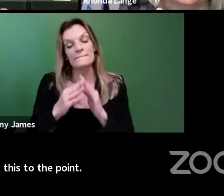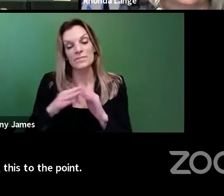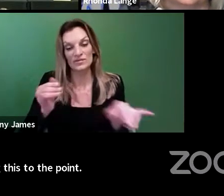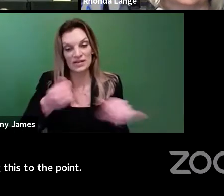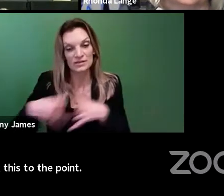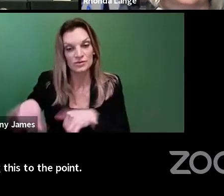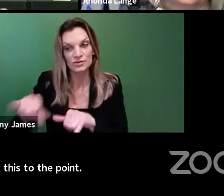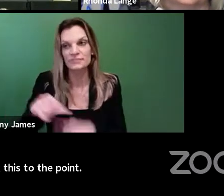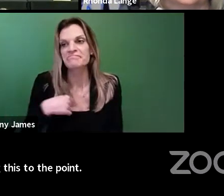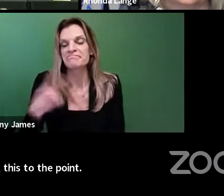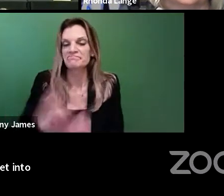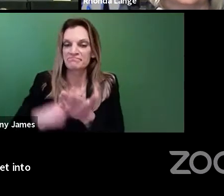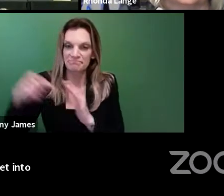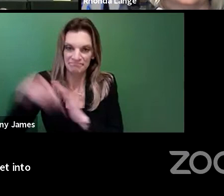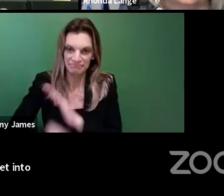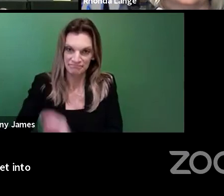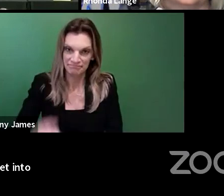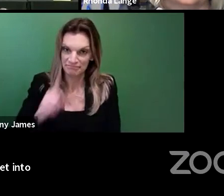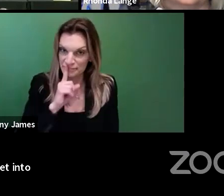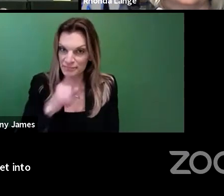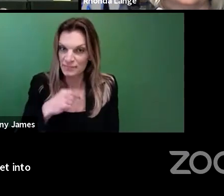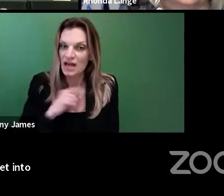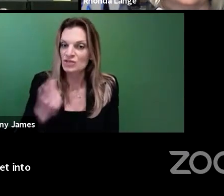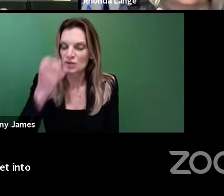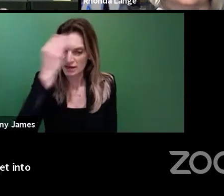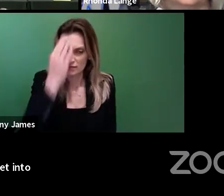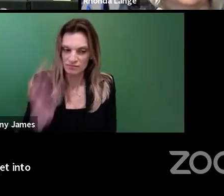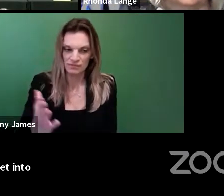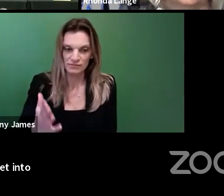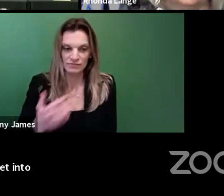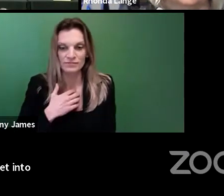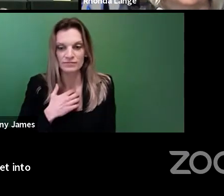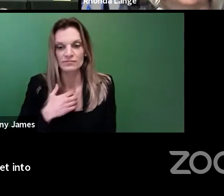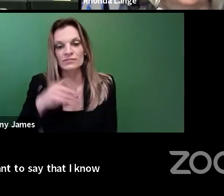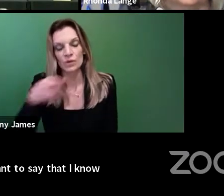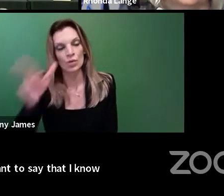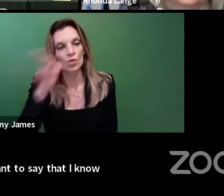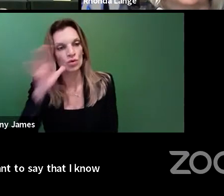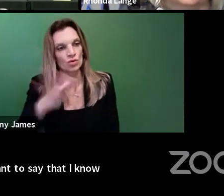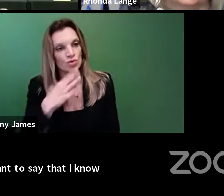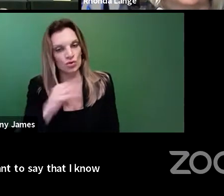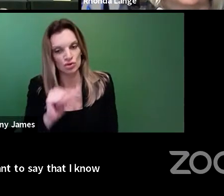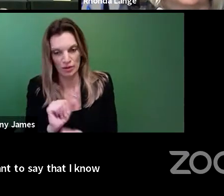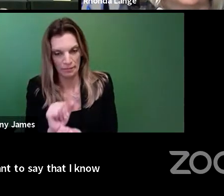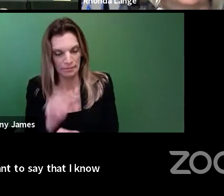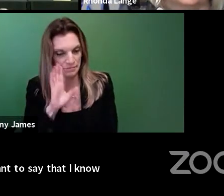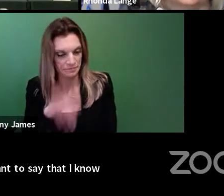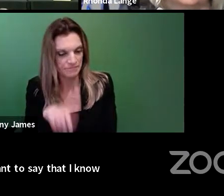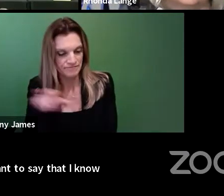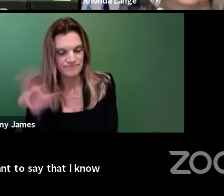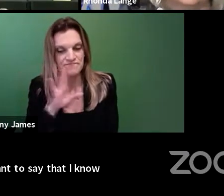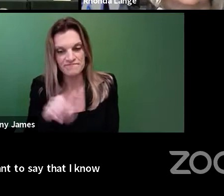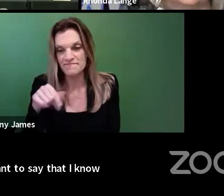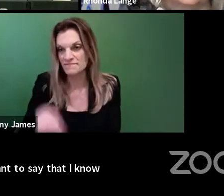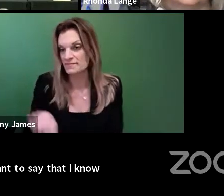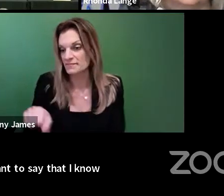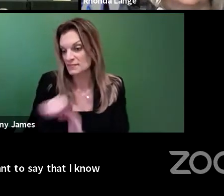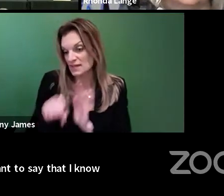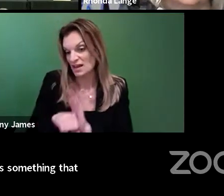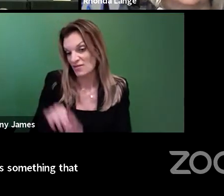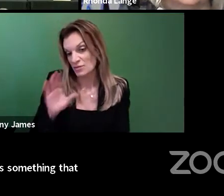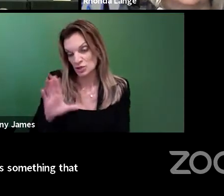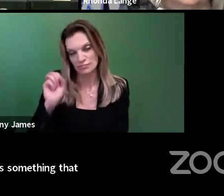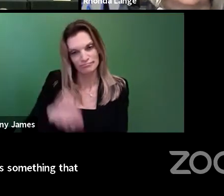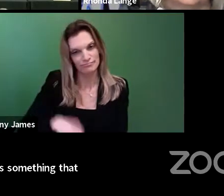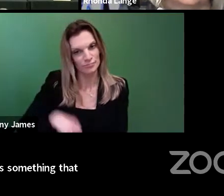interest. I just want to say that I know you will do a good job. This is something that the state of Michigan can be proud